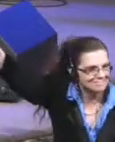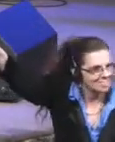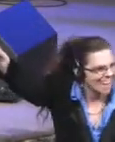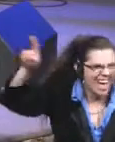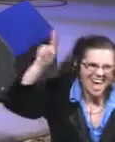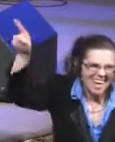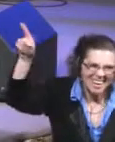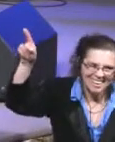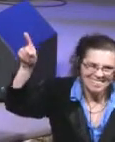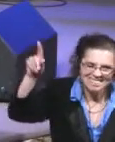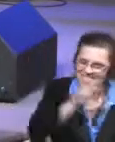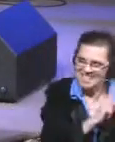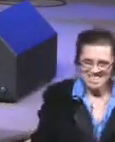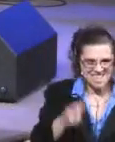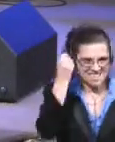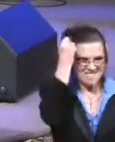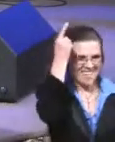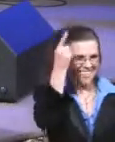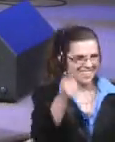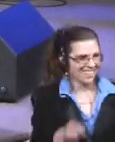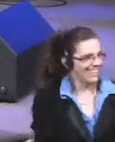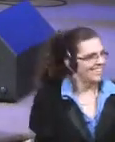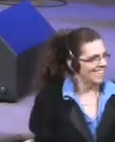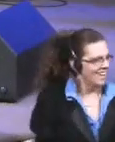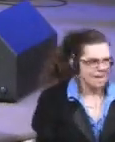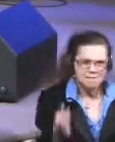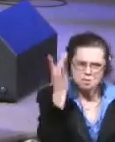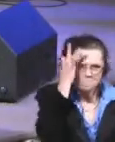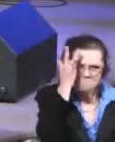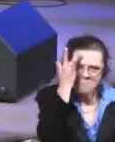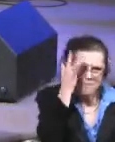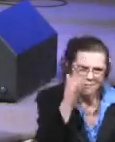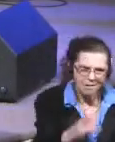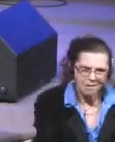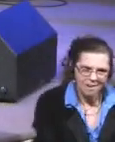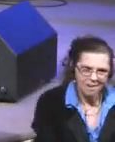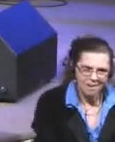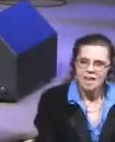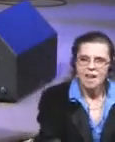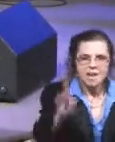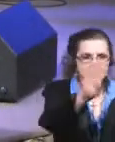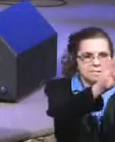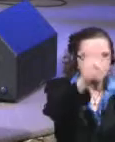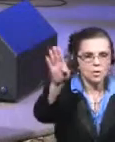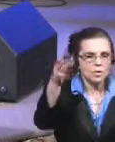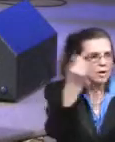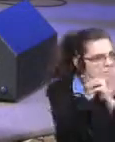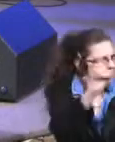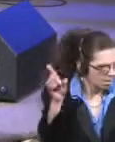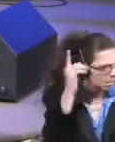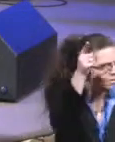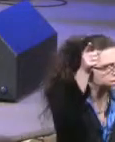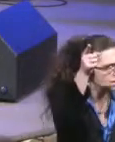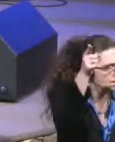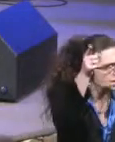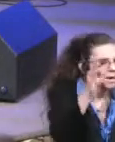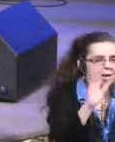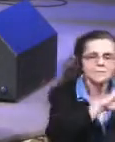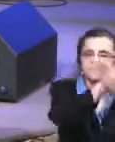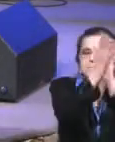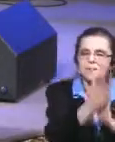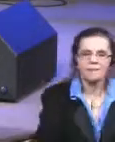He's the key to knowledge. He's the wellspring of wisdom. He's a doorway of deliverance. He's a pathway of